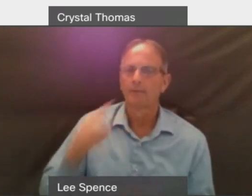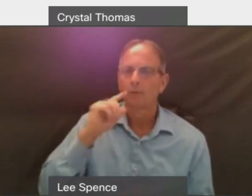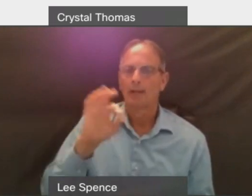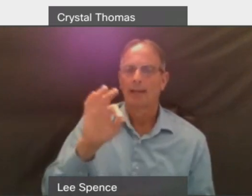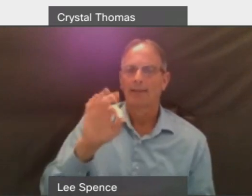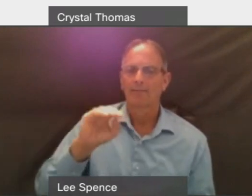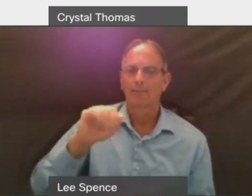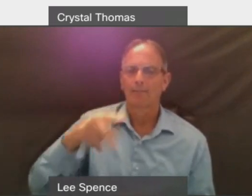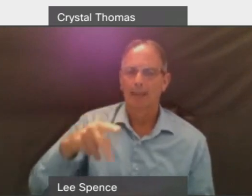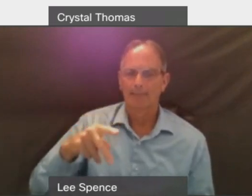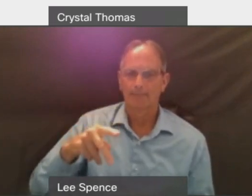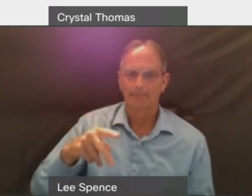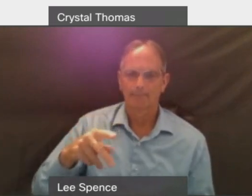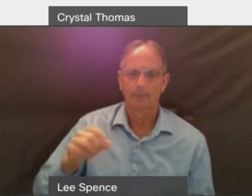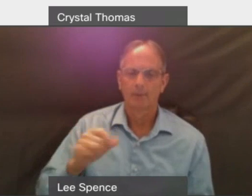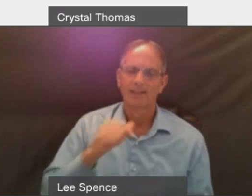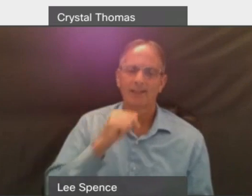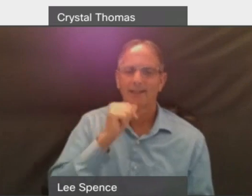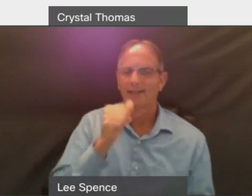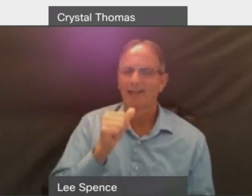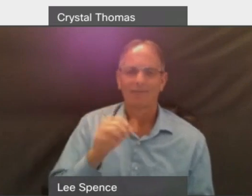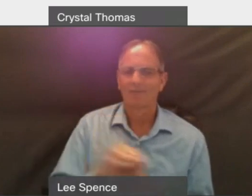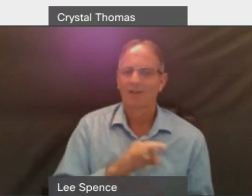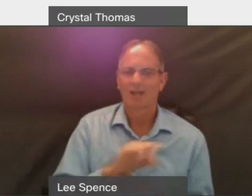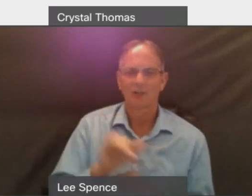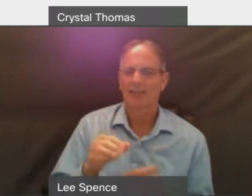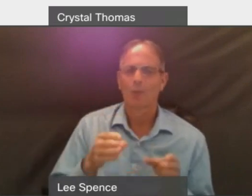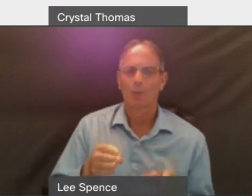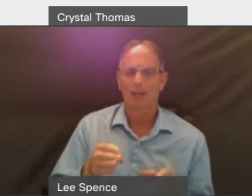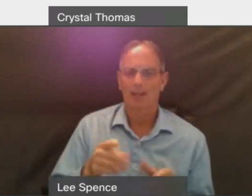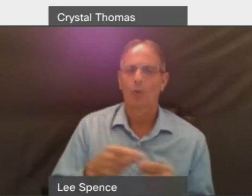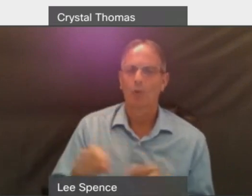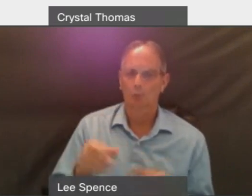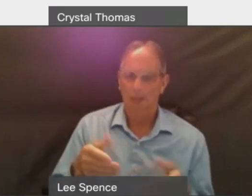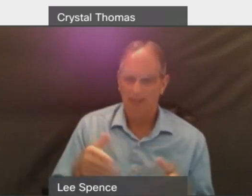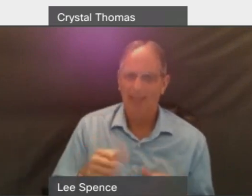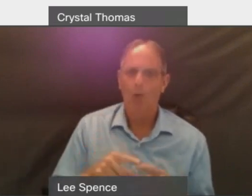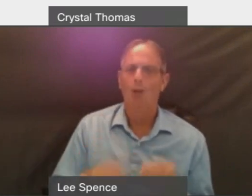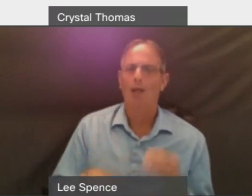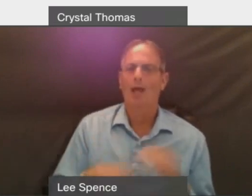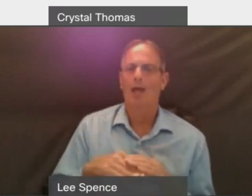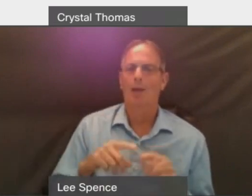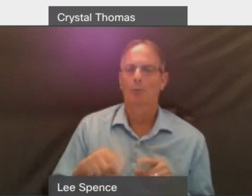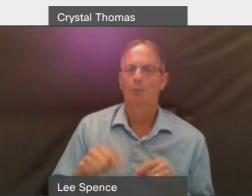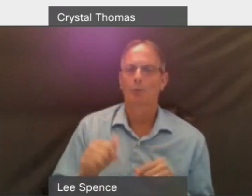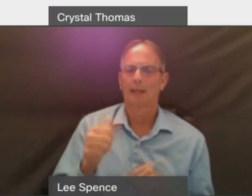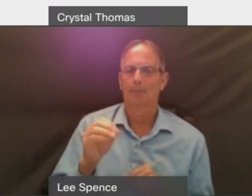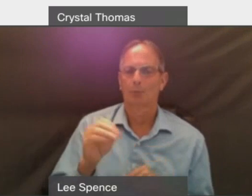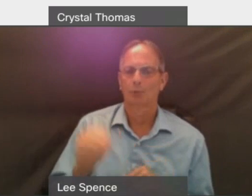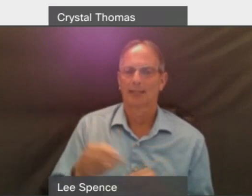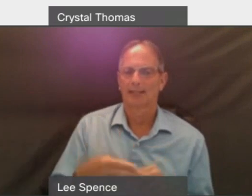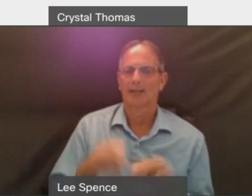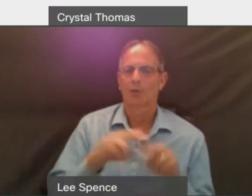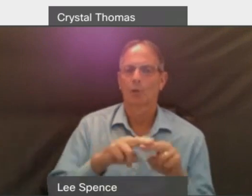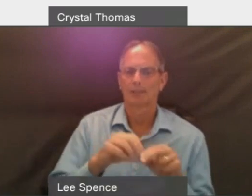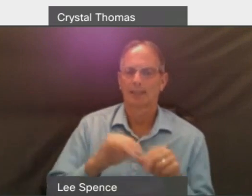work in that manner exactly. What happens is that you are allowed up to a 10% increase